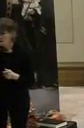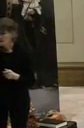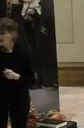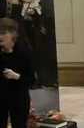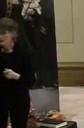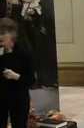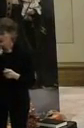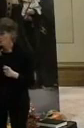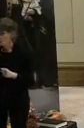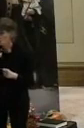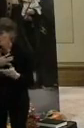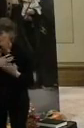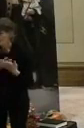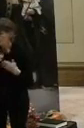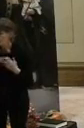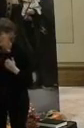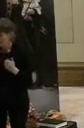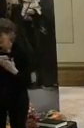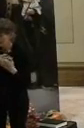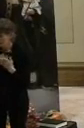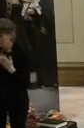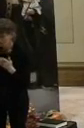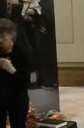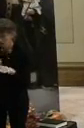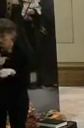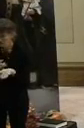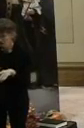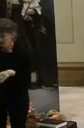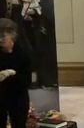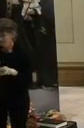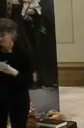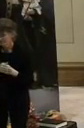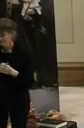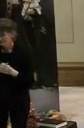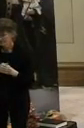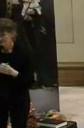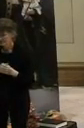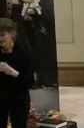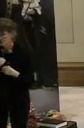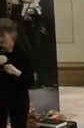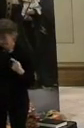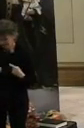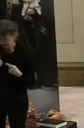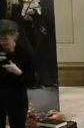what happens when you go in there, there's not someone in there to condemn you more deeply.